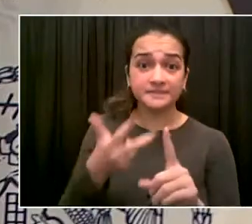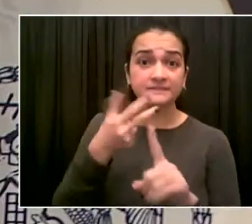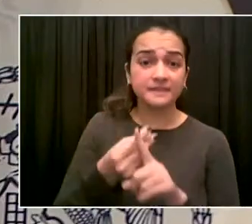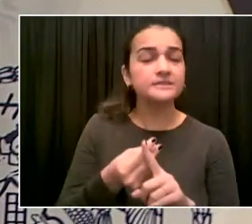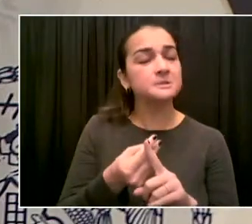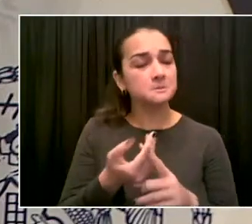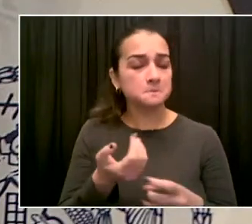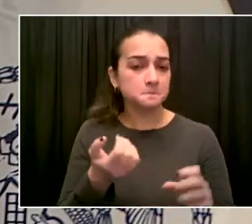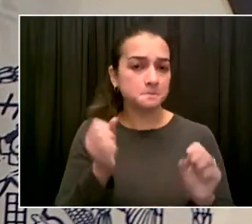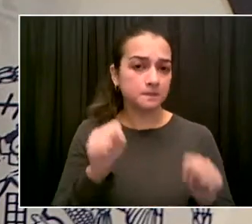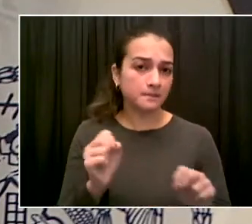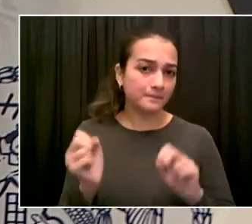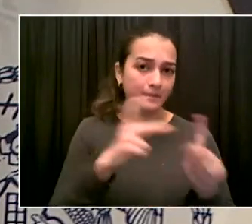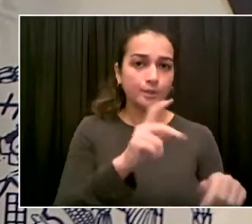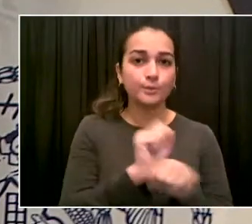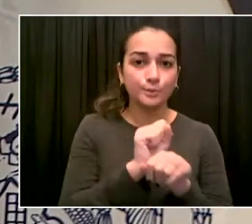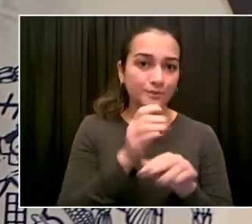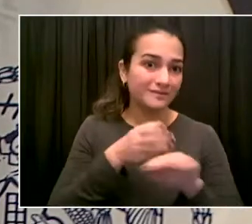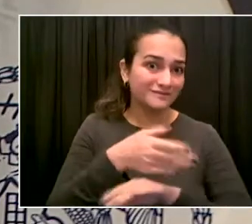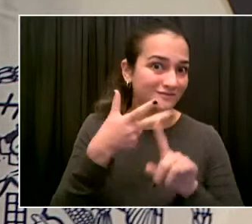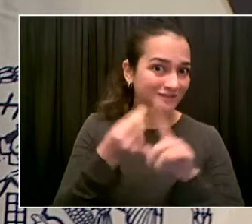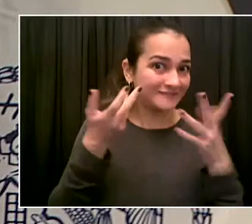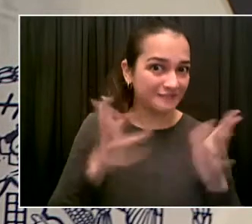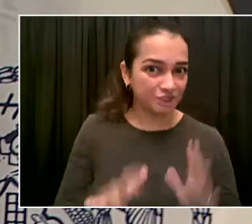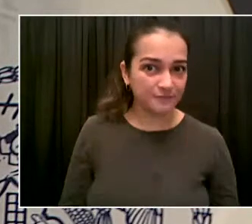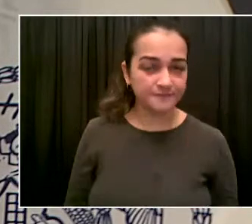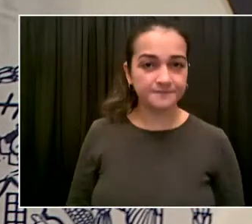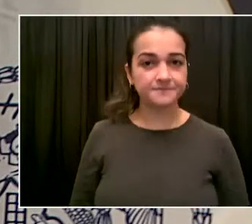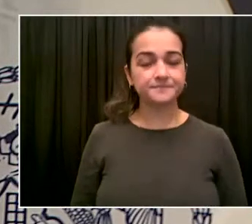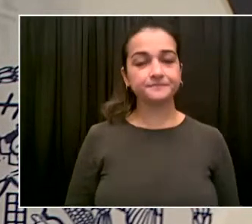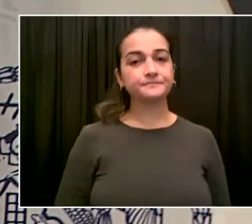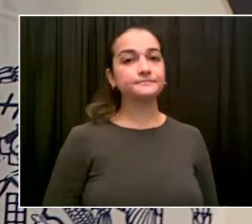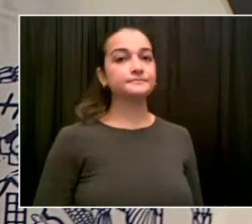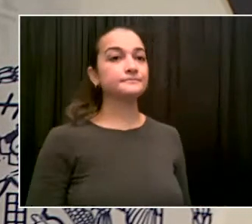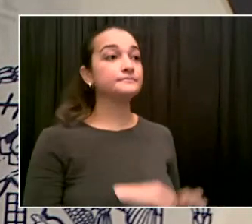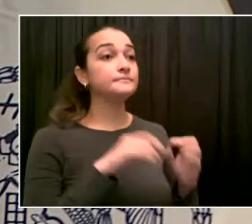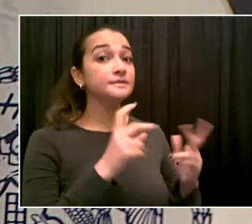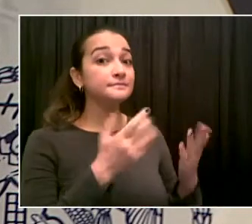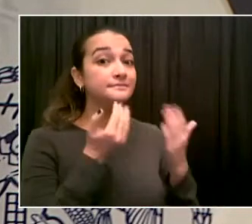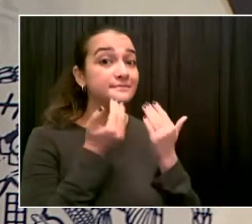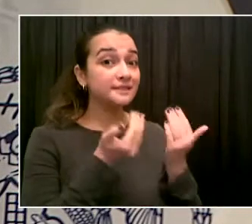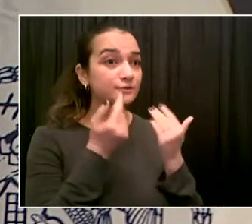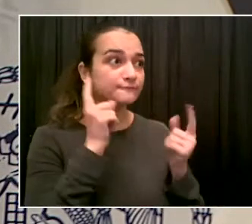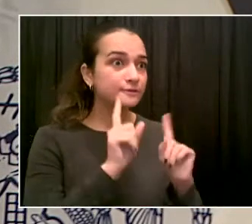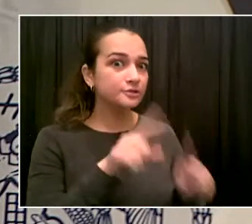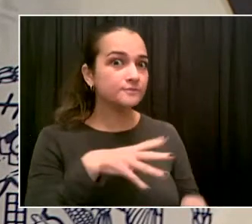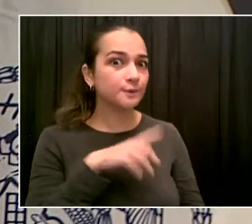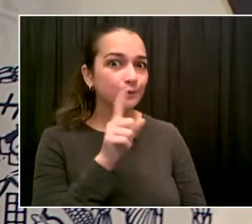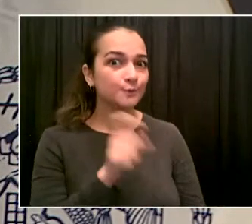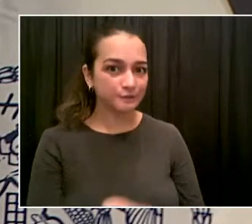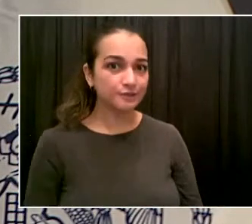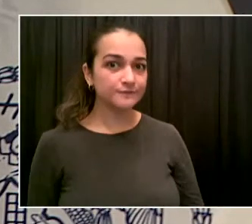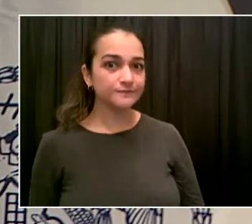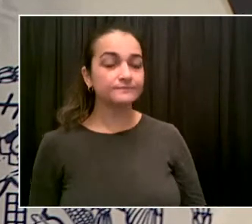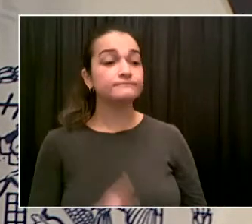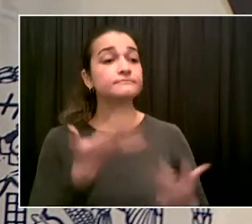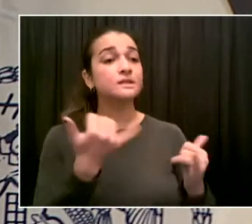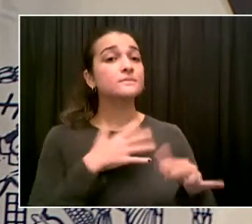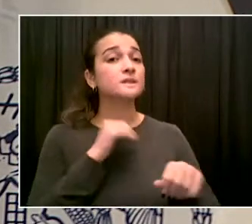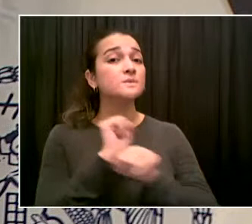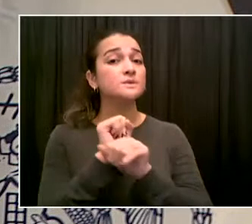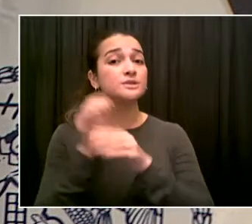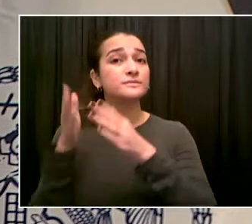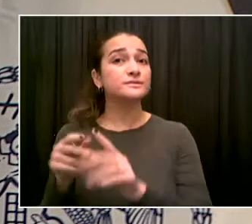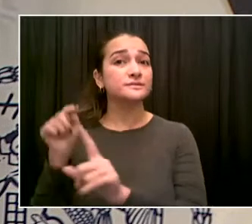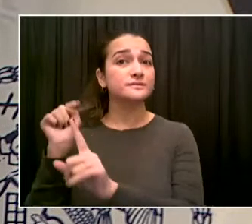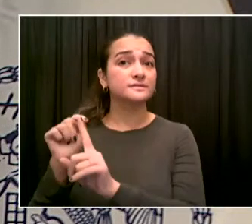Thank you both for that. Also, on behalf of my colleague, Nicole Johnson, this is for you, Mr. Mayor, and